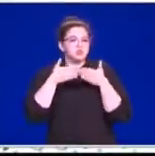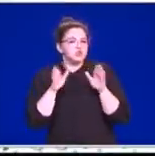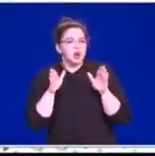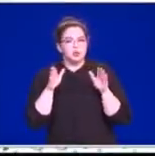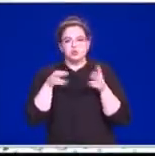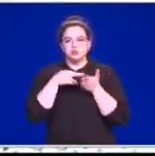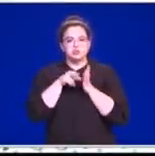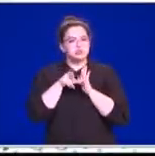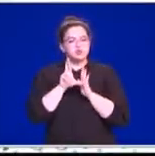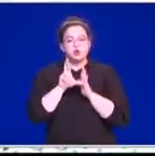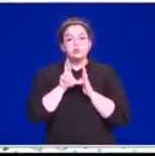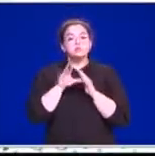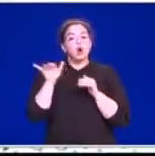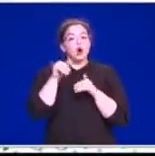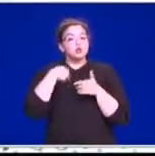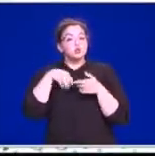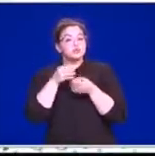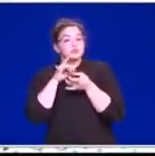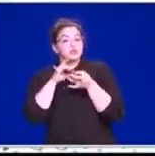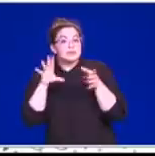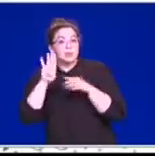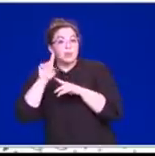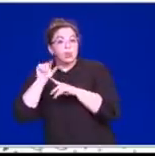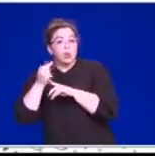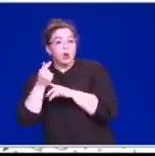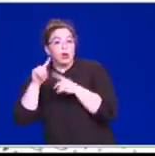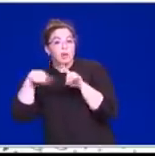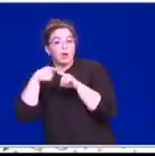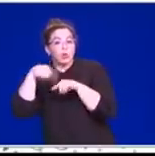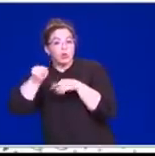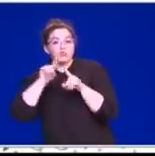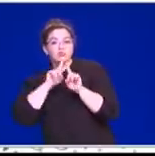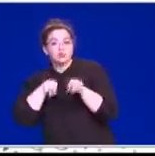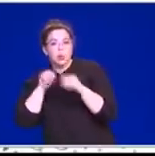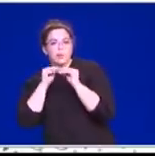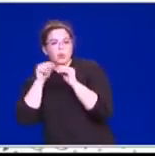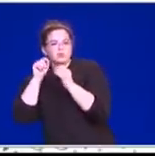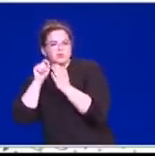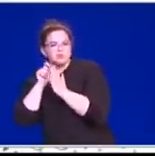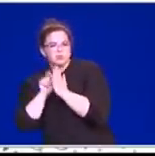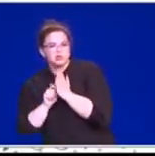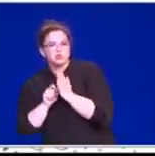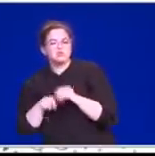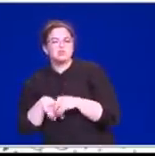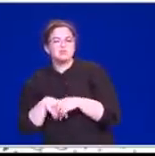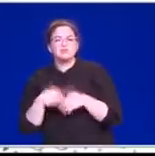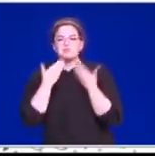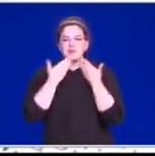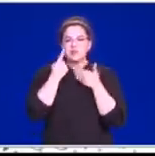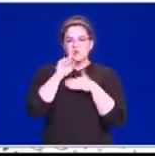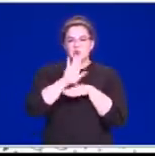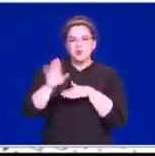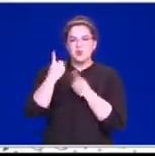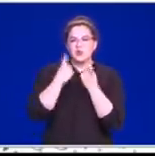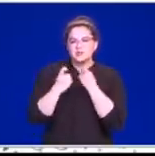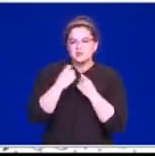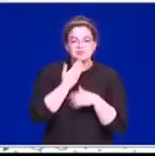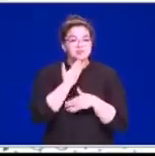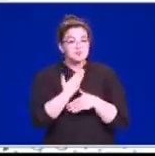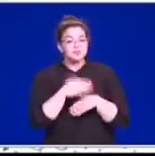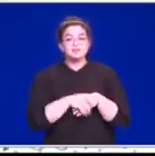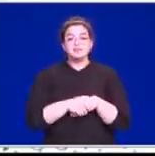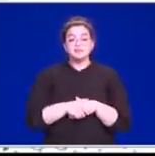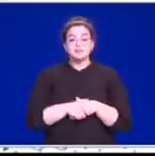pre-release blog that we issued last week to talk about some of these results in more detail. Thanks for your question. Thanks for that, Nicholas.